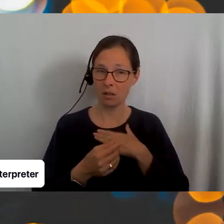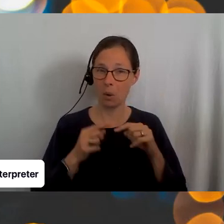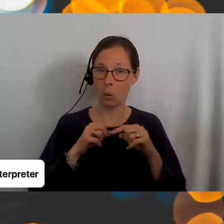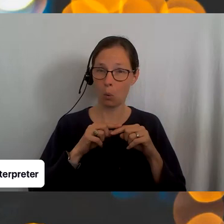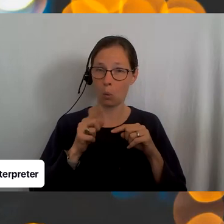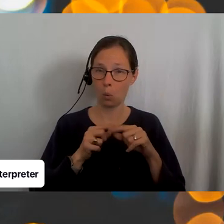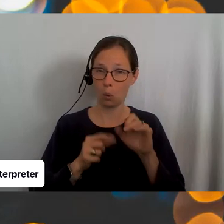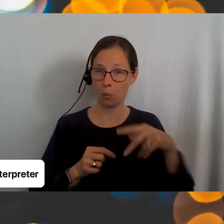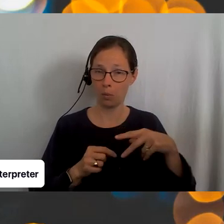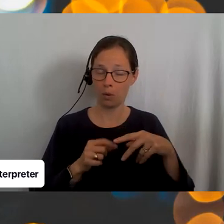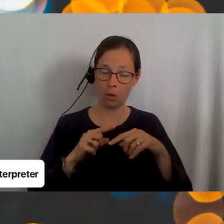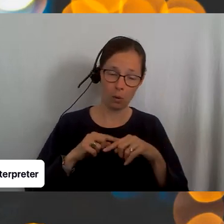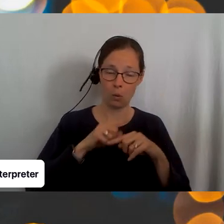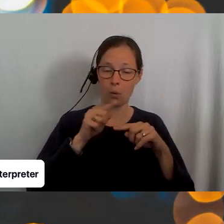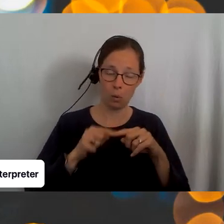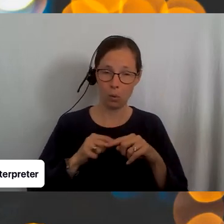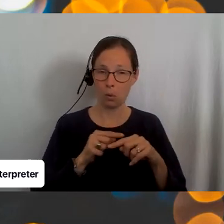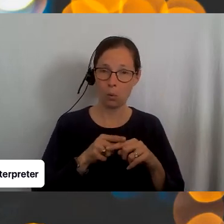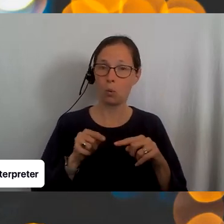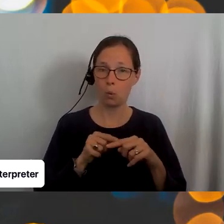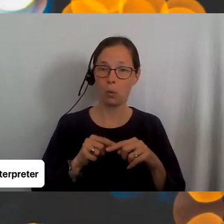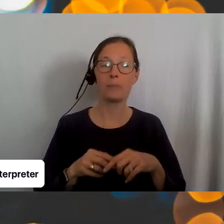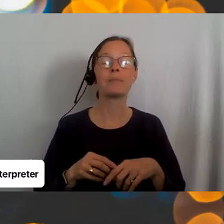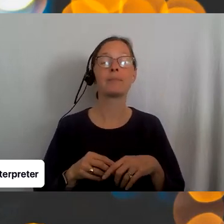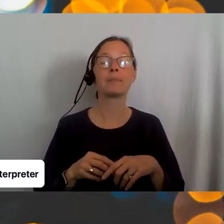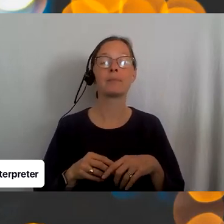thing? Slide it all the way down